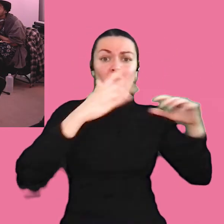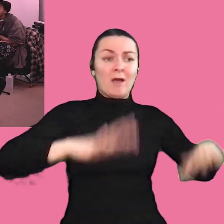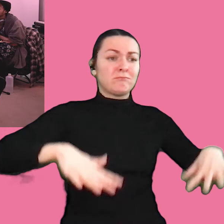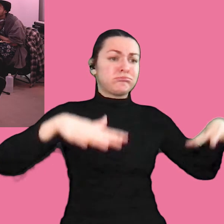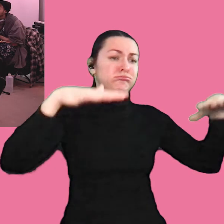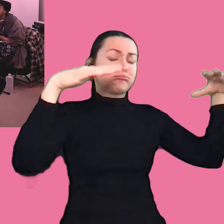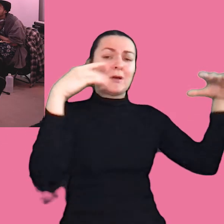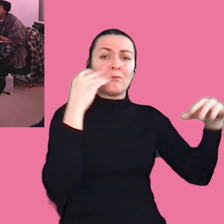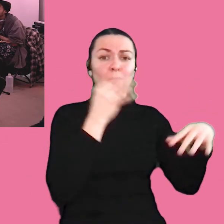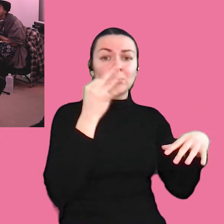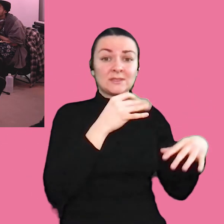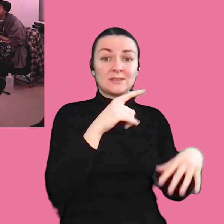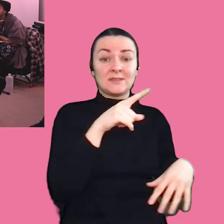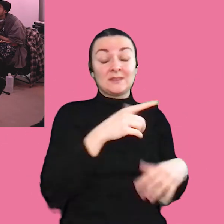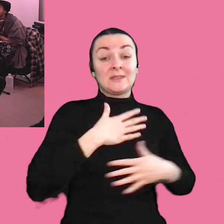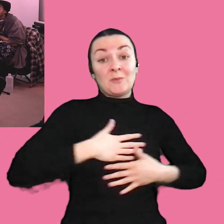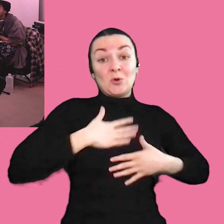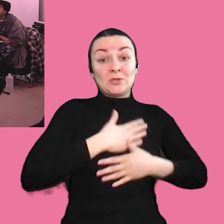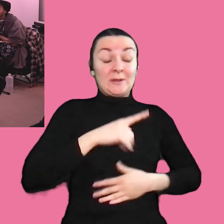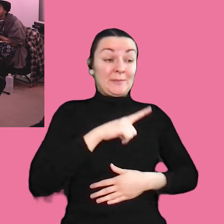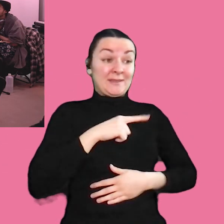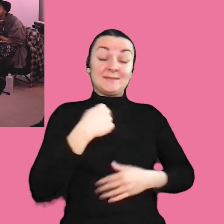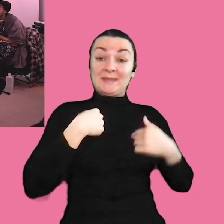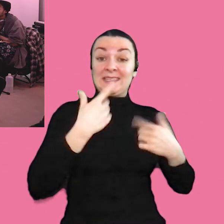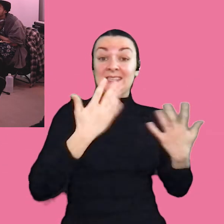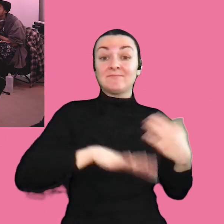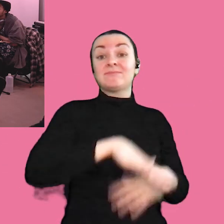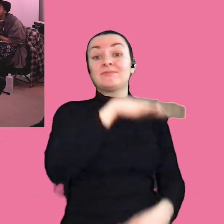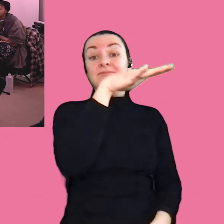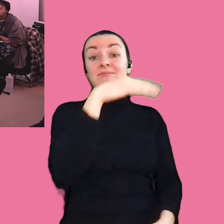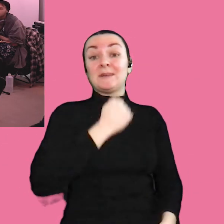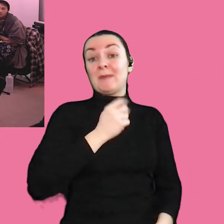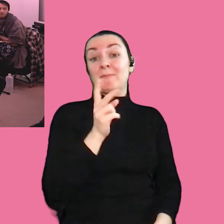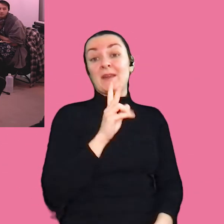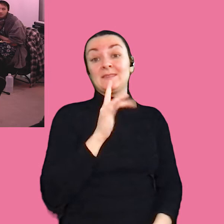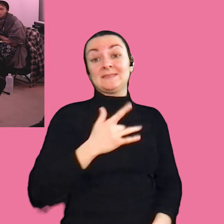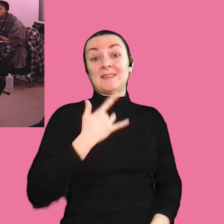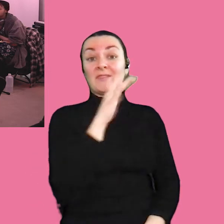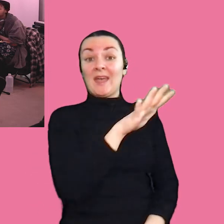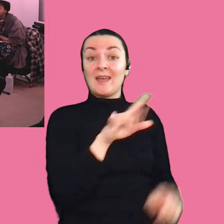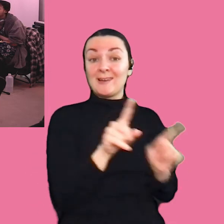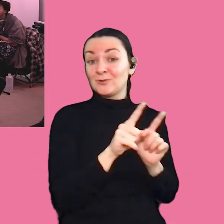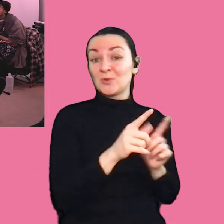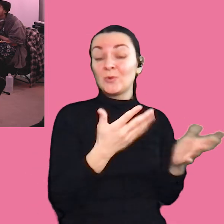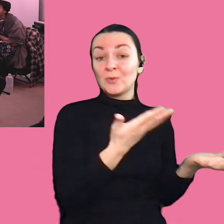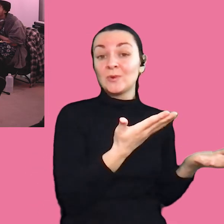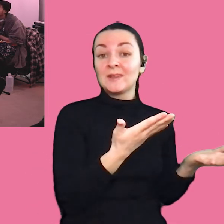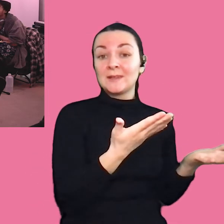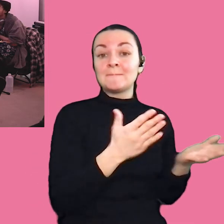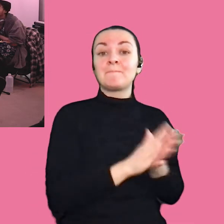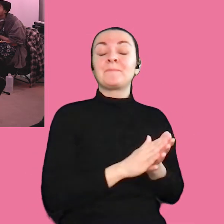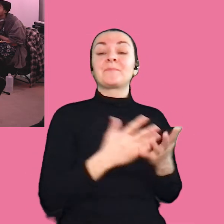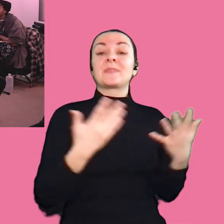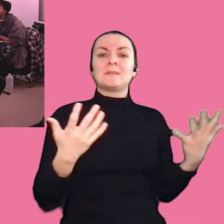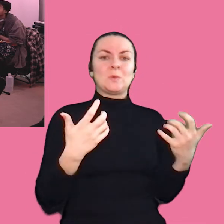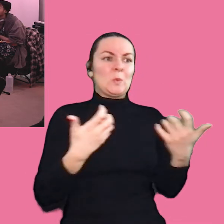Which is also particularly emotional for me because I also grew up in the village and my parents live there. So I was like, how do we have